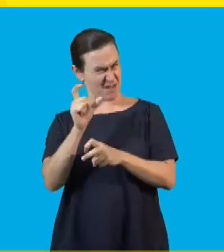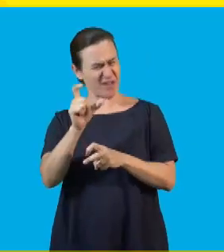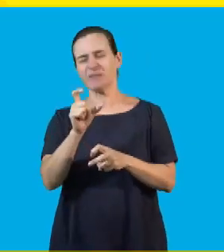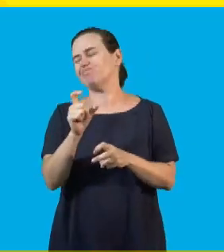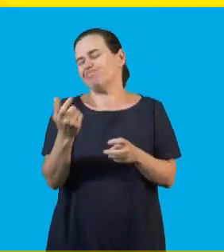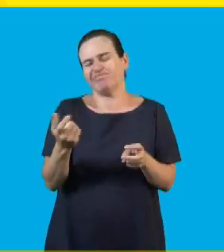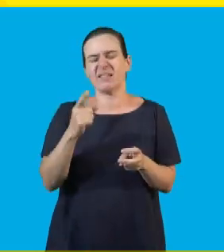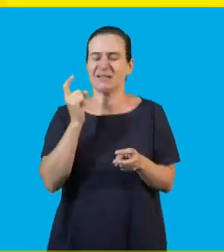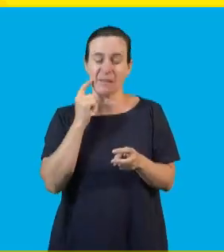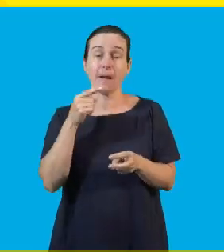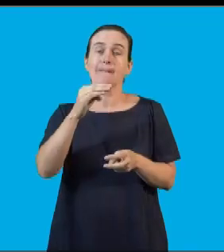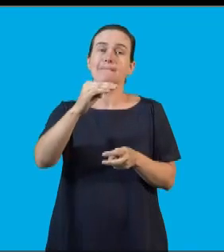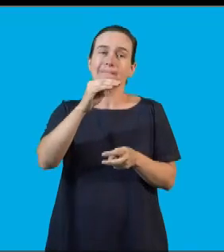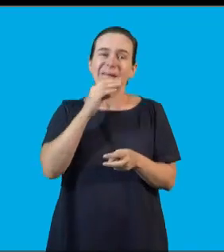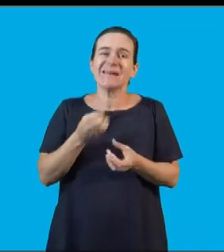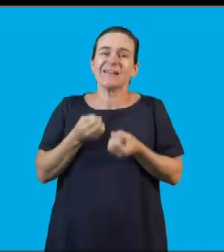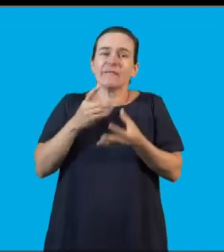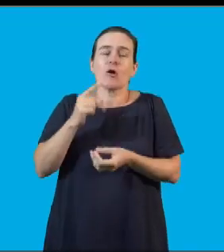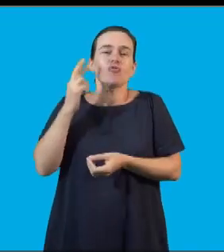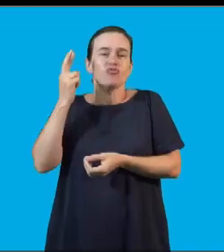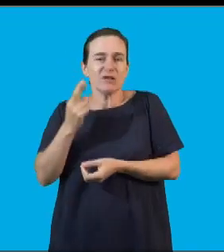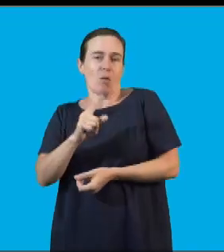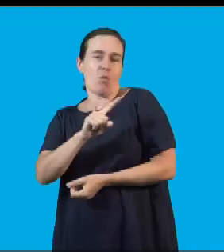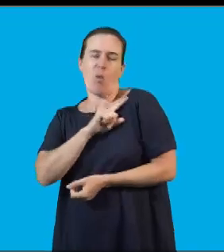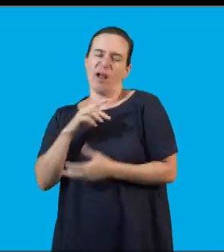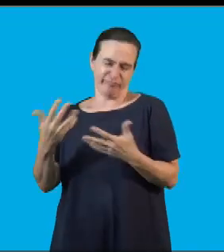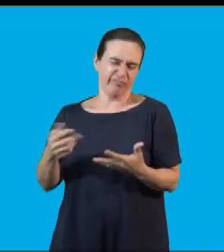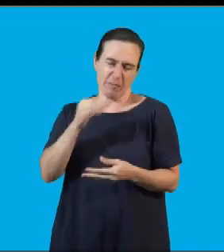but actually it only means give a reason or